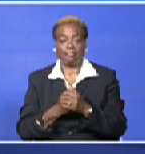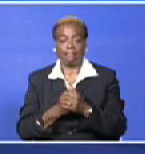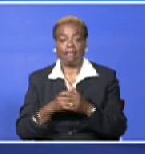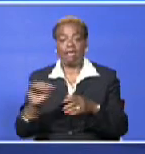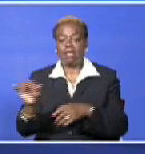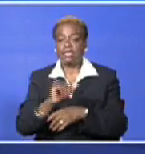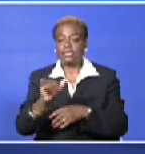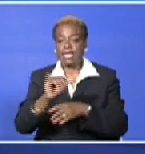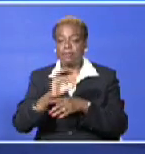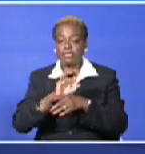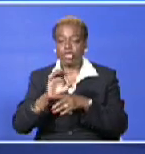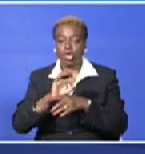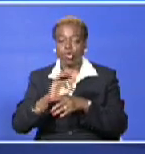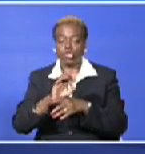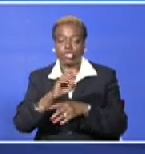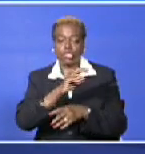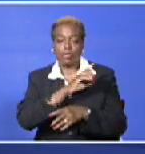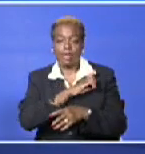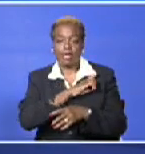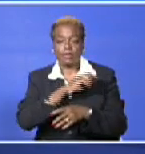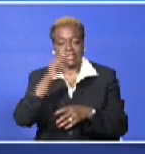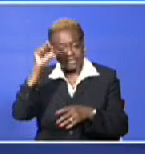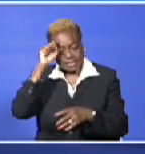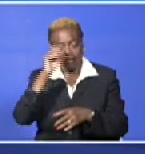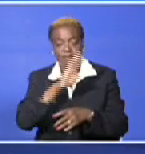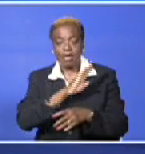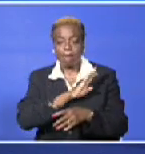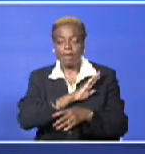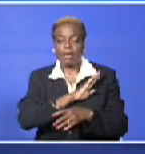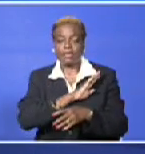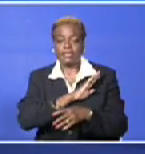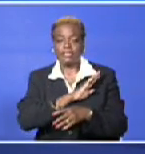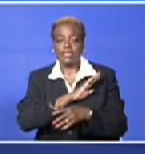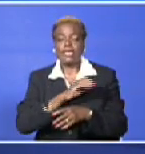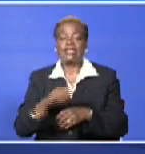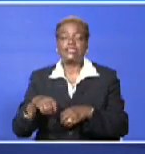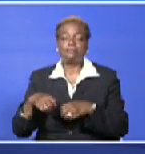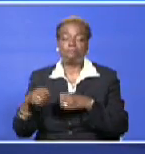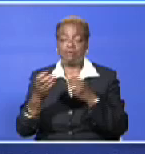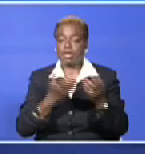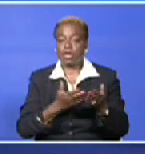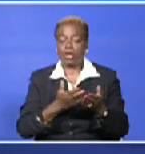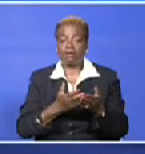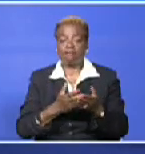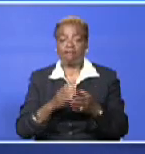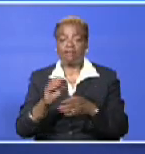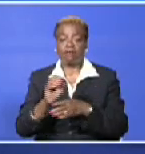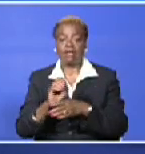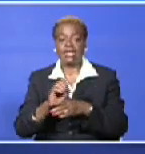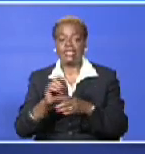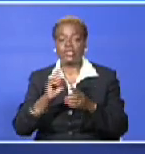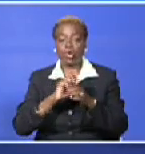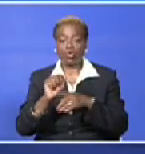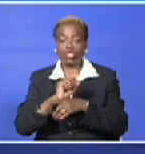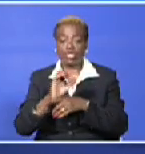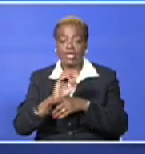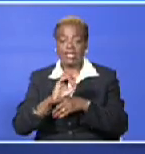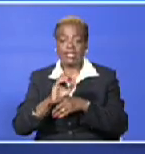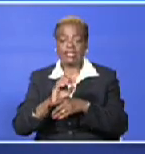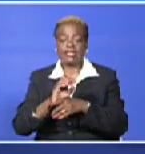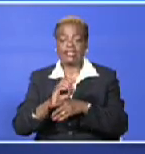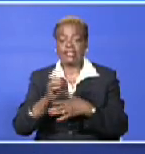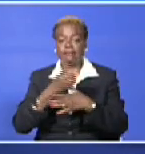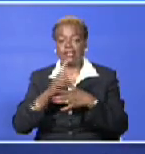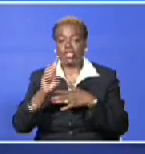Steve Barnes also bringing a wealth of experience to the BBF in the role of technical director. Barnes has coached at the Division I level with programs like San